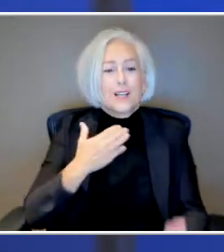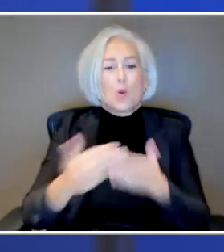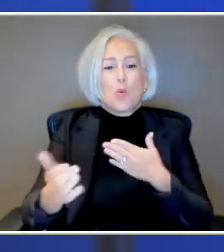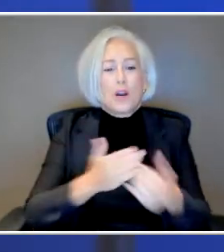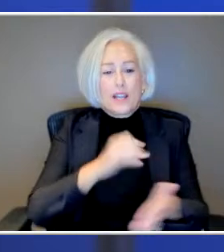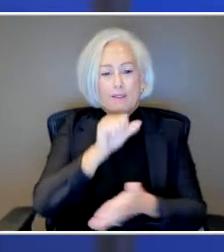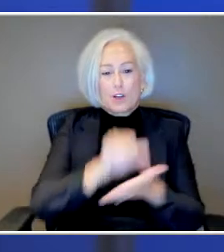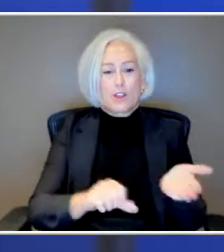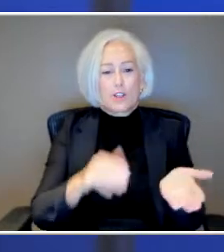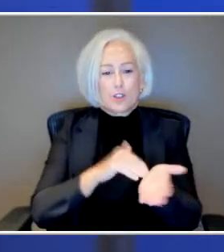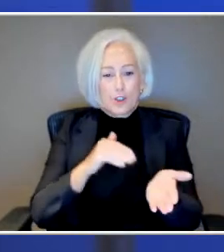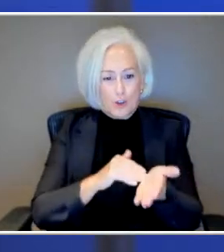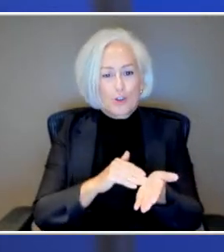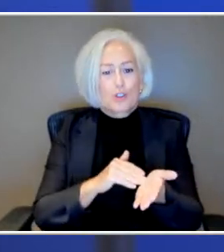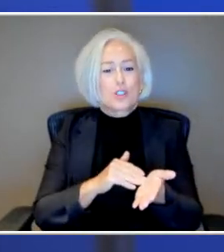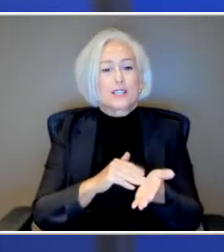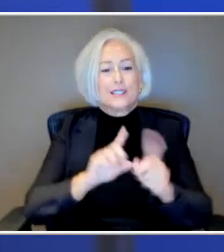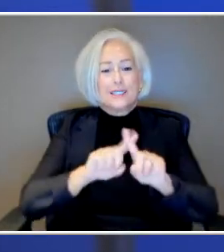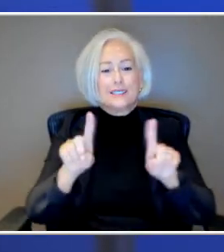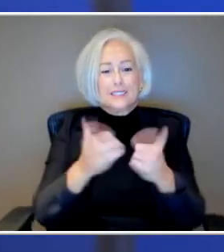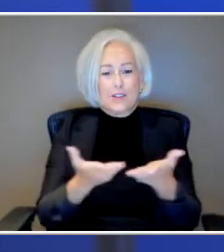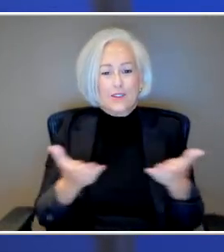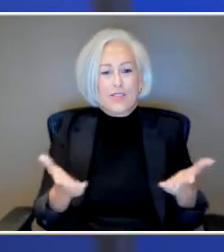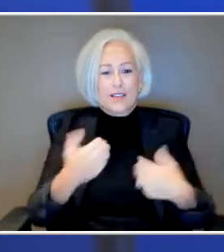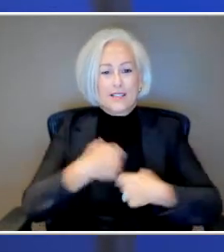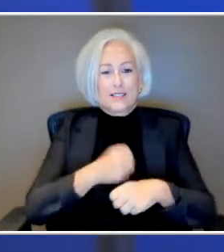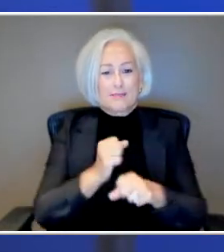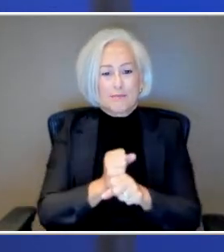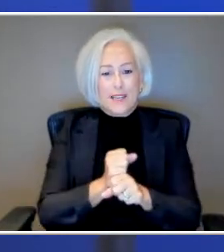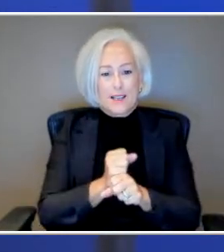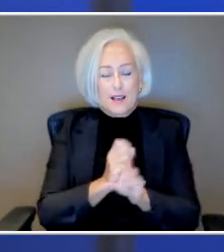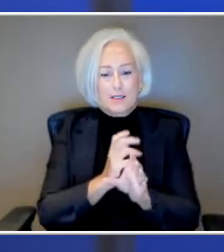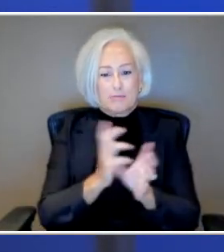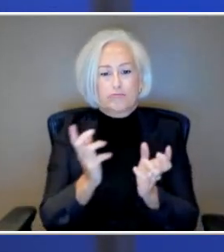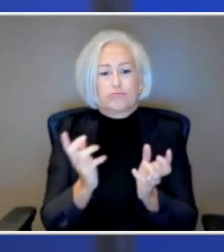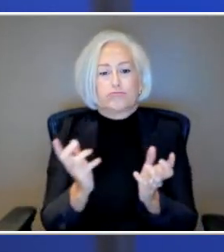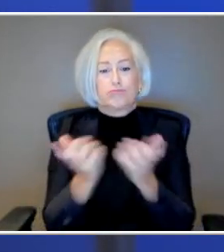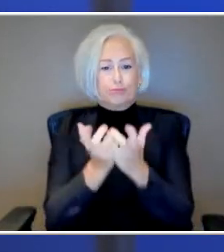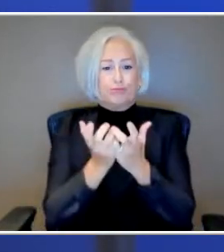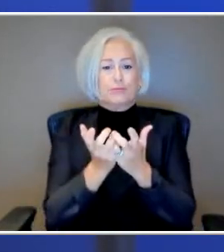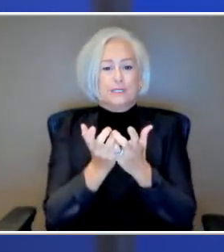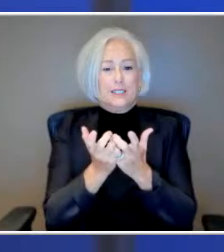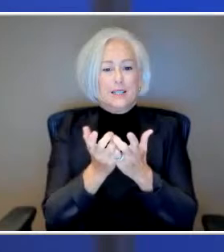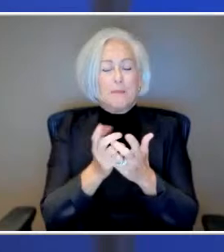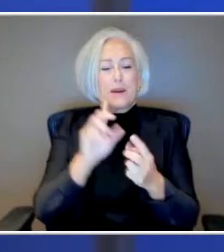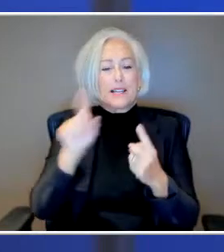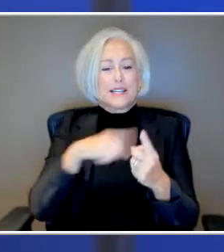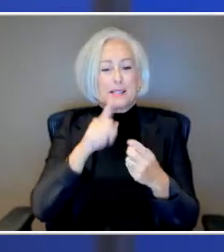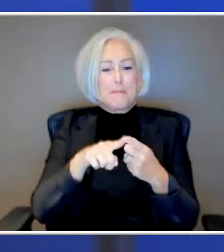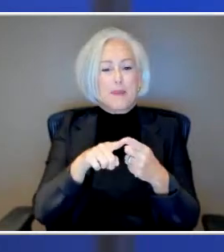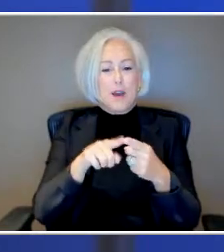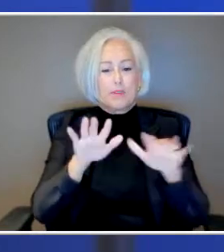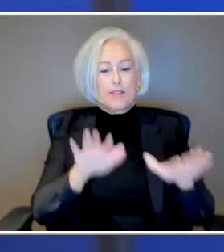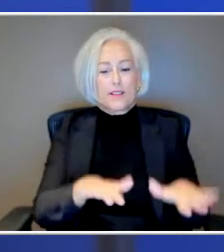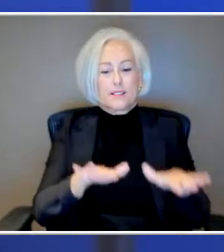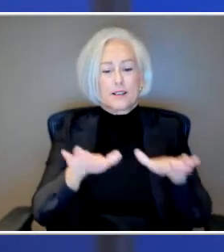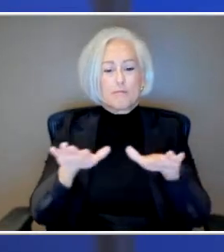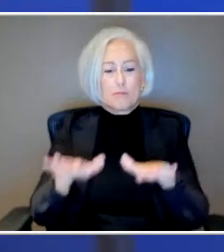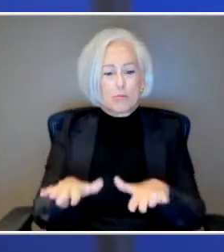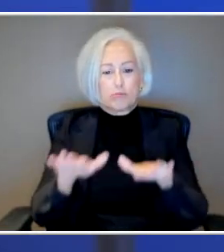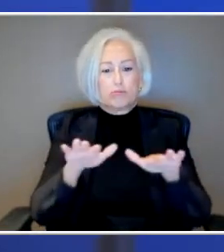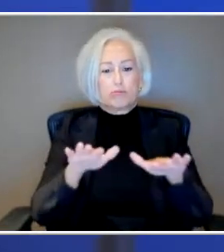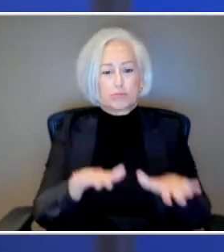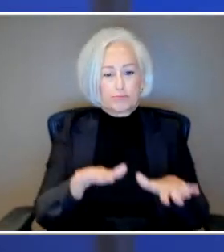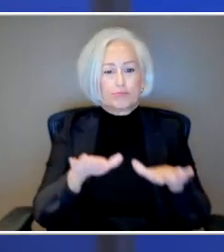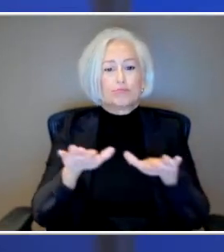different things make us kind of click. And I said, but it's all about the tempo. And so then we actually talked about, one of our orthopedic